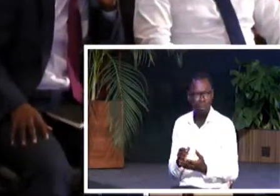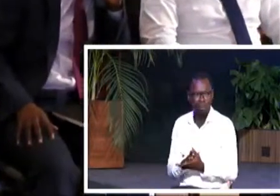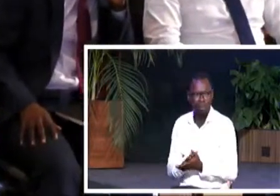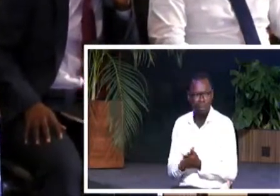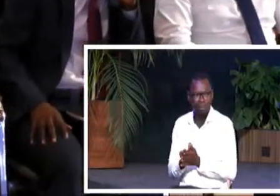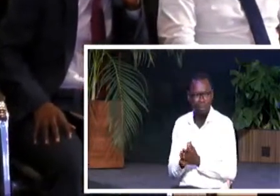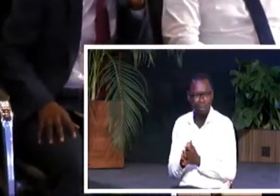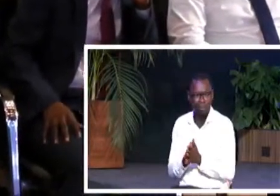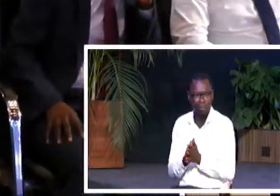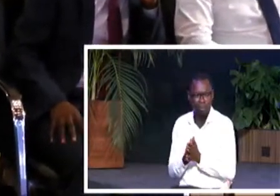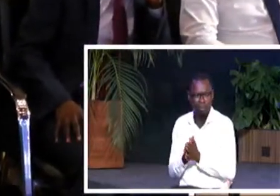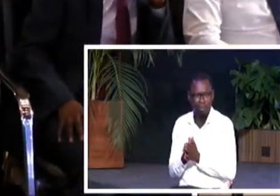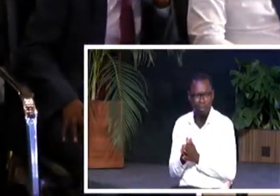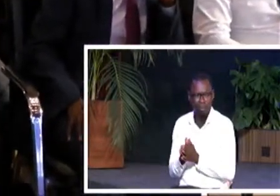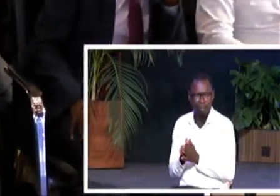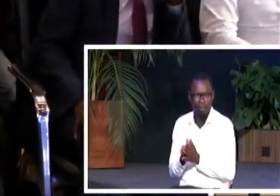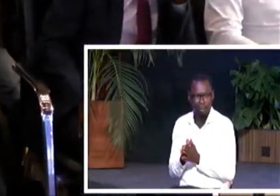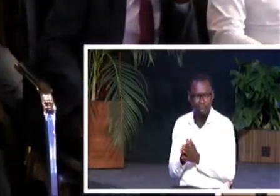All right.